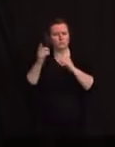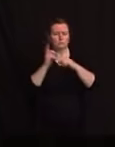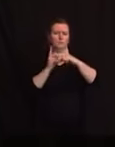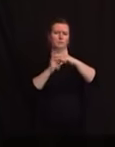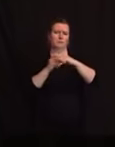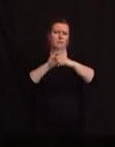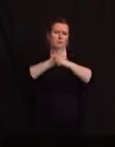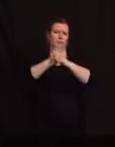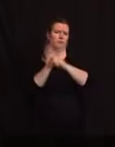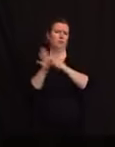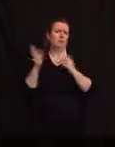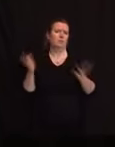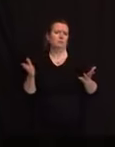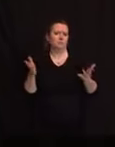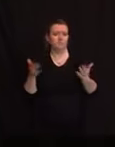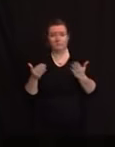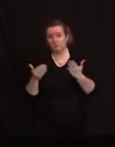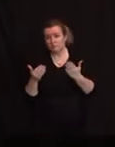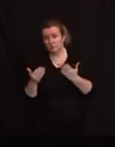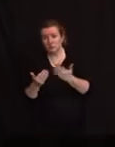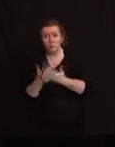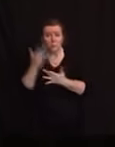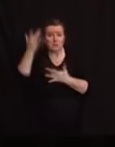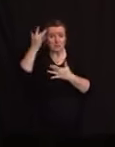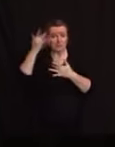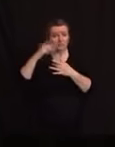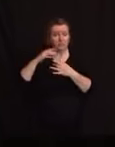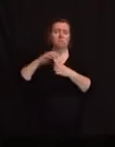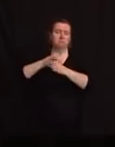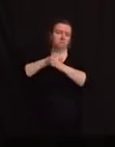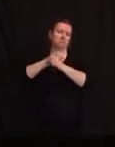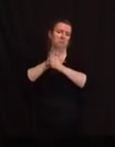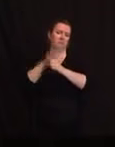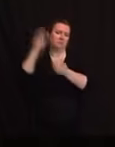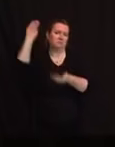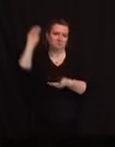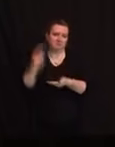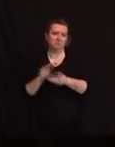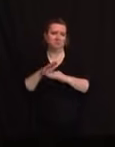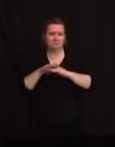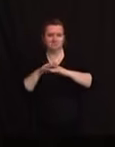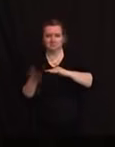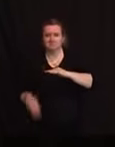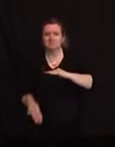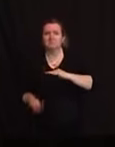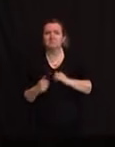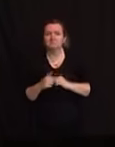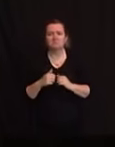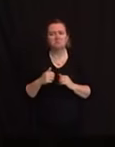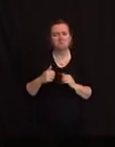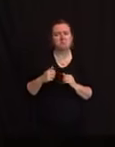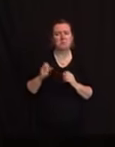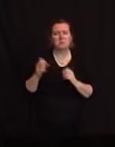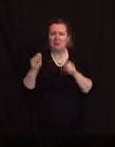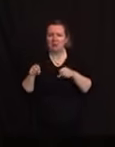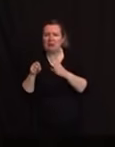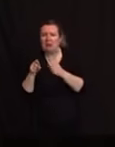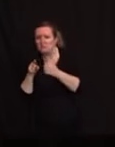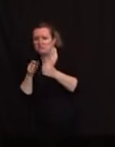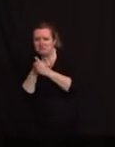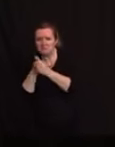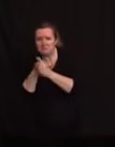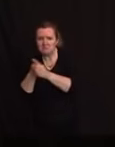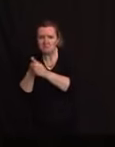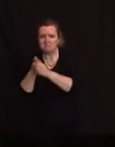they can. And the contacts that they're identifying to try to prioritize those that may have touch points with some of our most vulnerable populations.